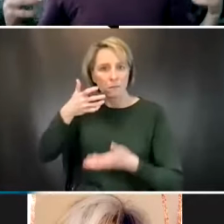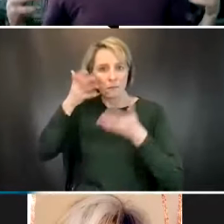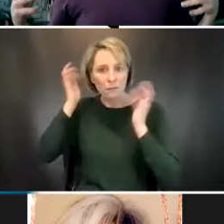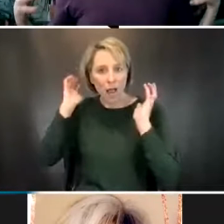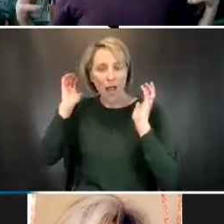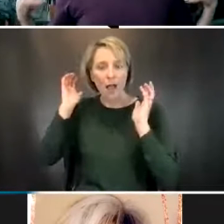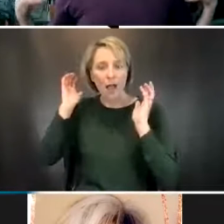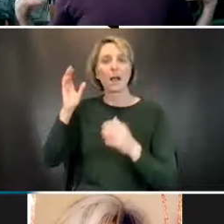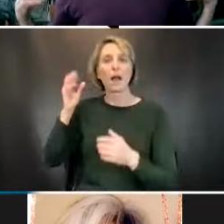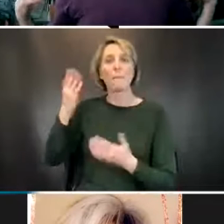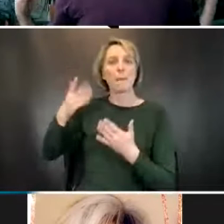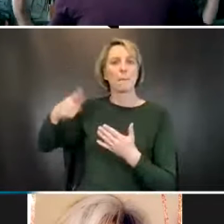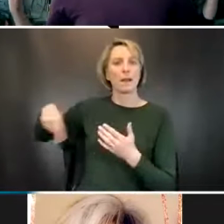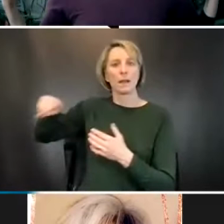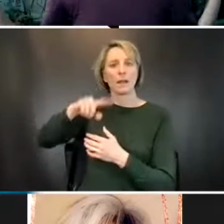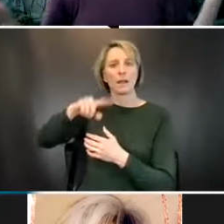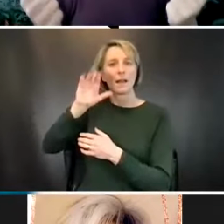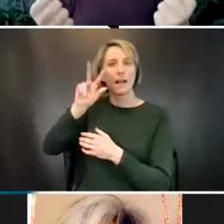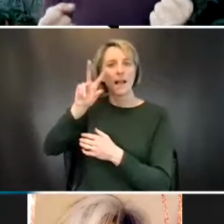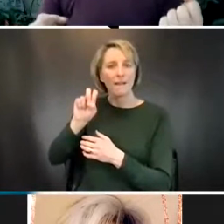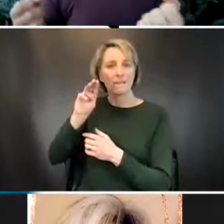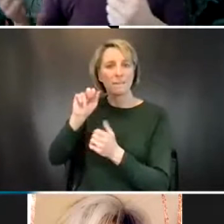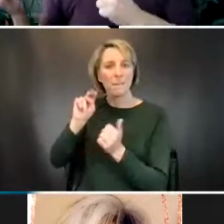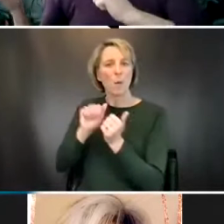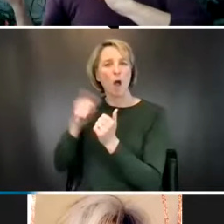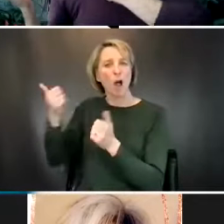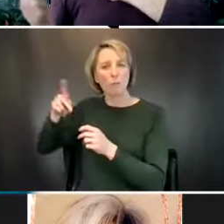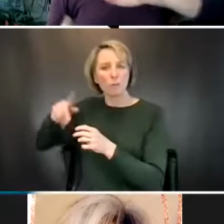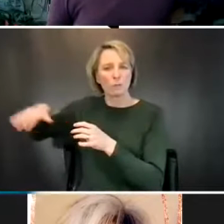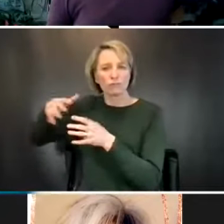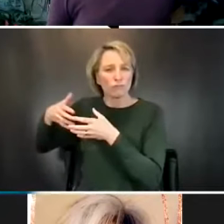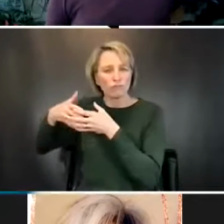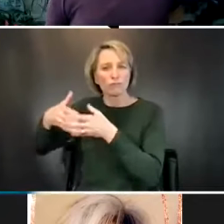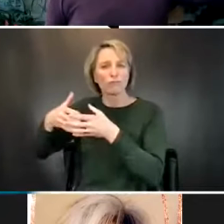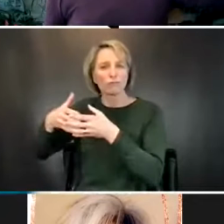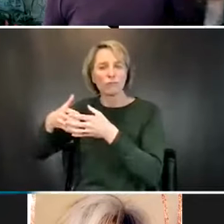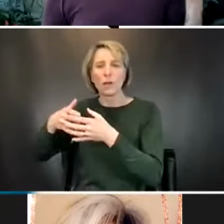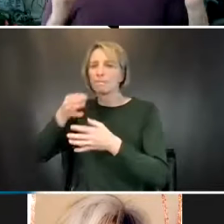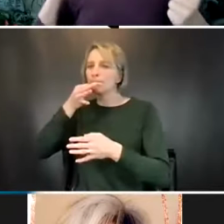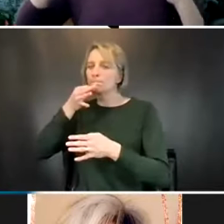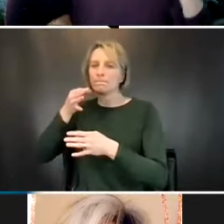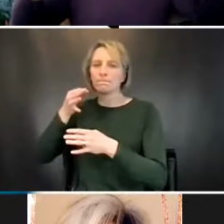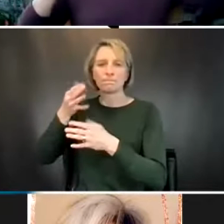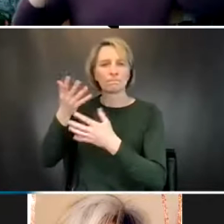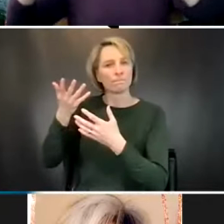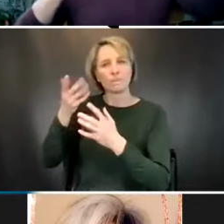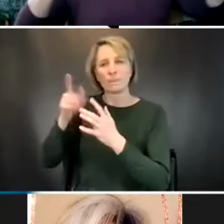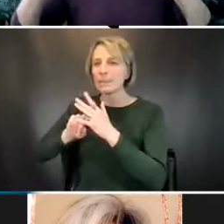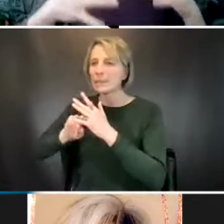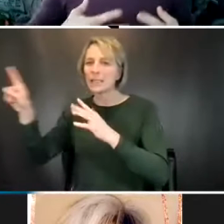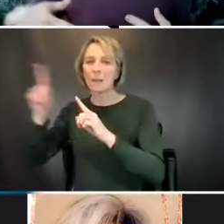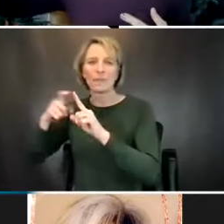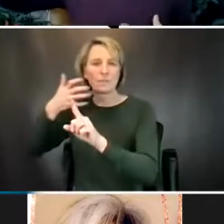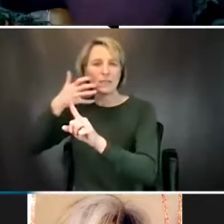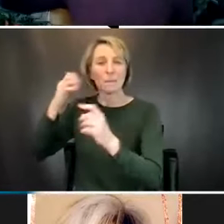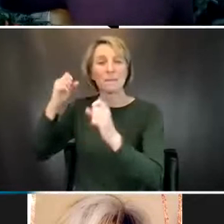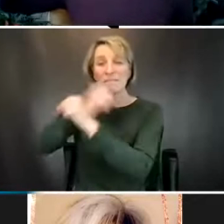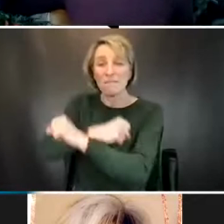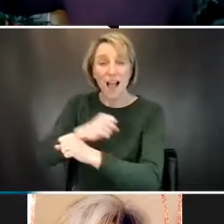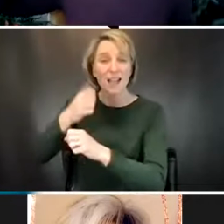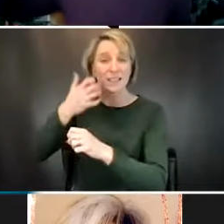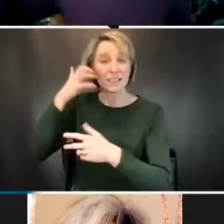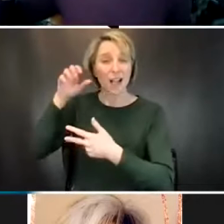tiger, maybe we got them and we run home to the village. So the fighting of the tiger, that